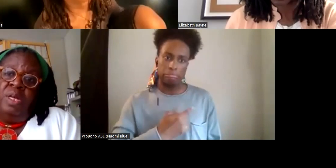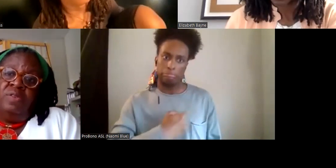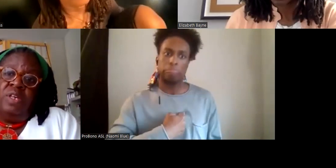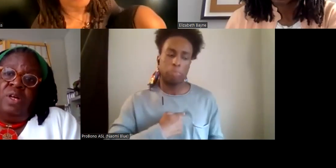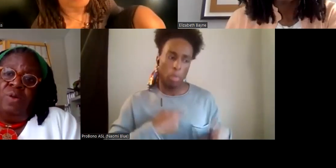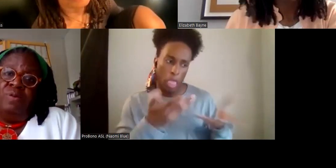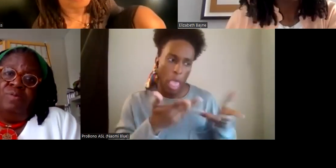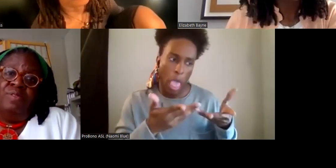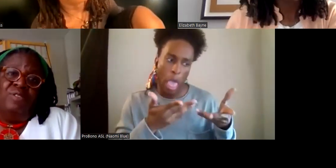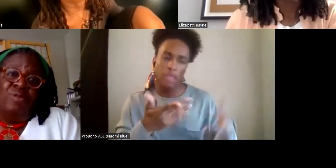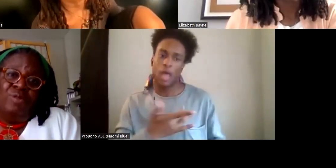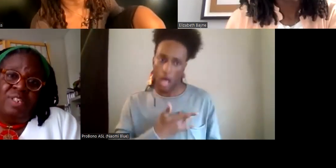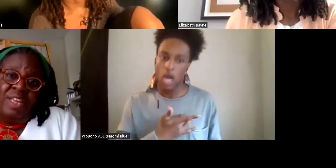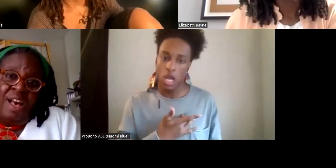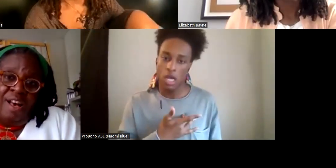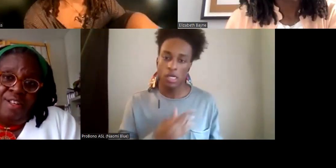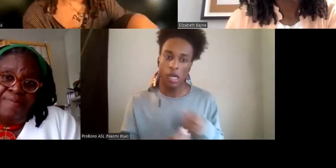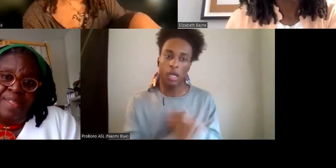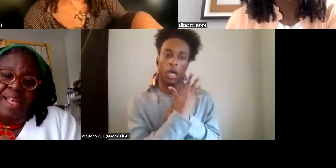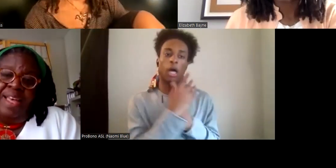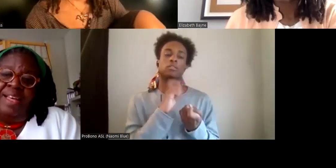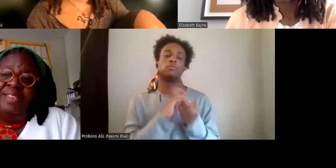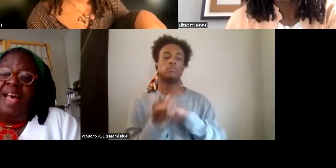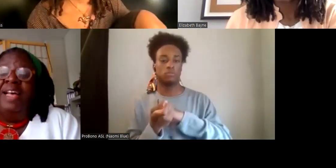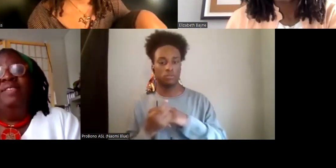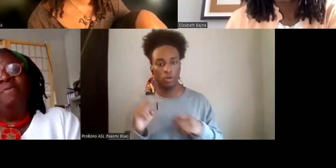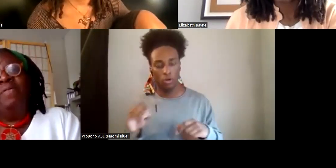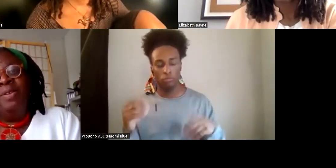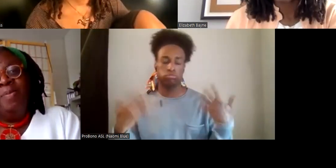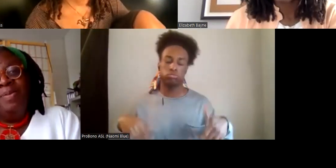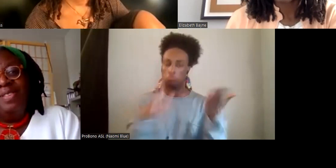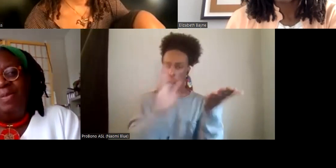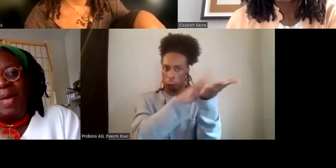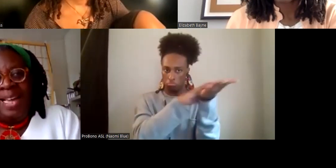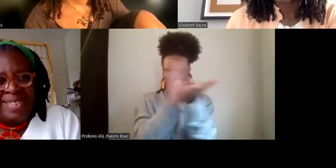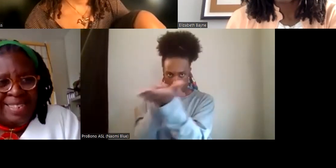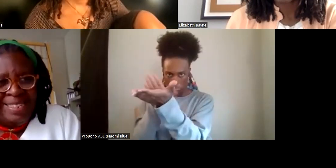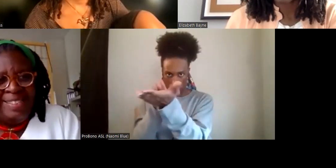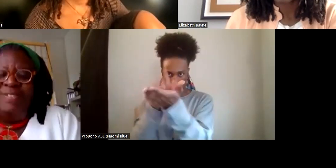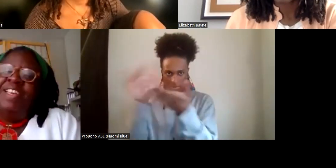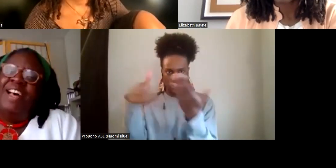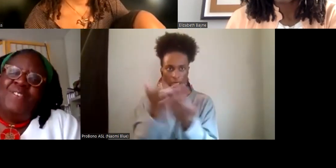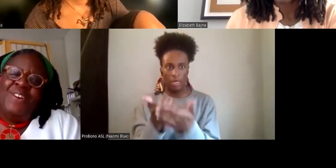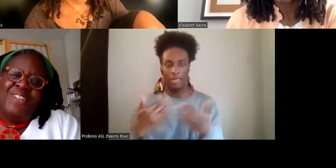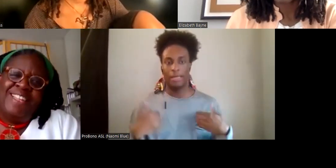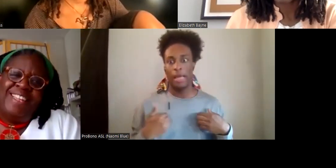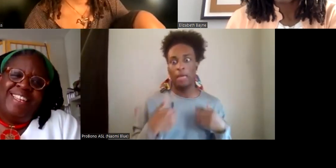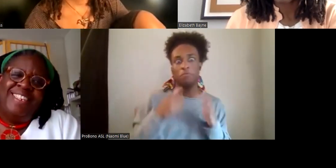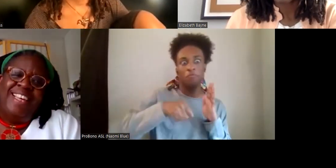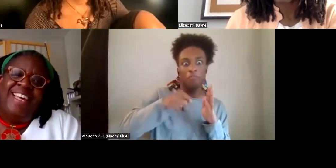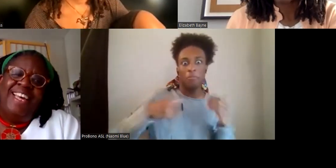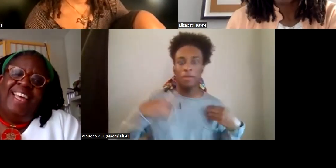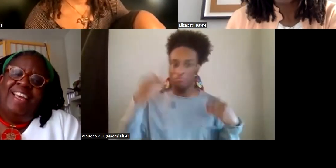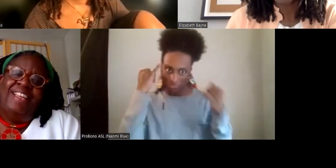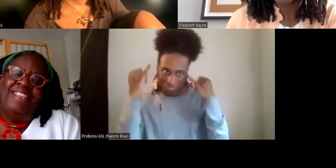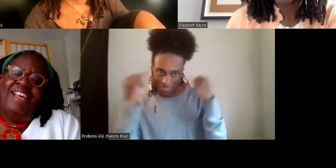them. So kudos to y'all. And I got some films, some ideas for y'all to work